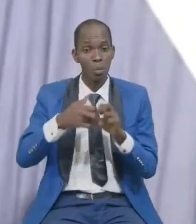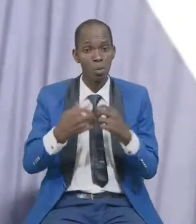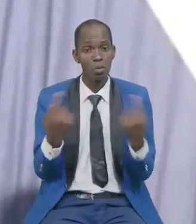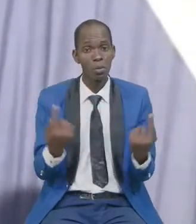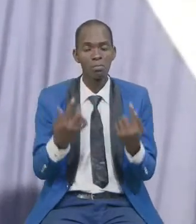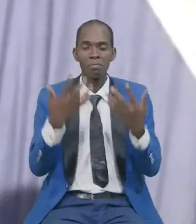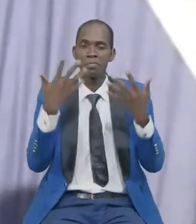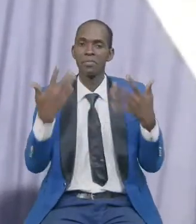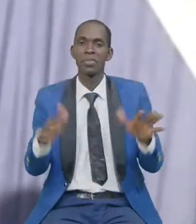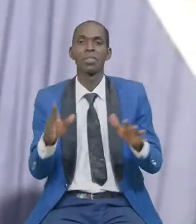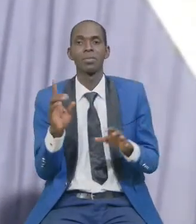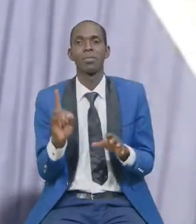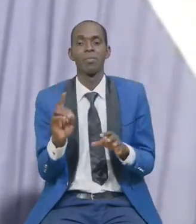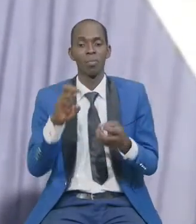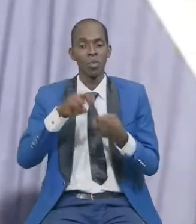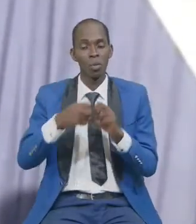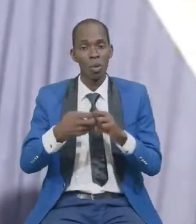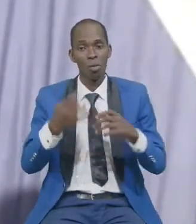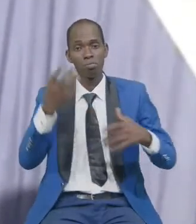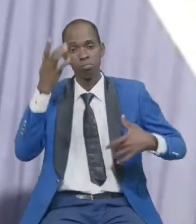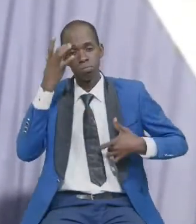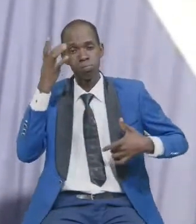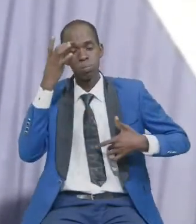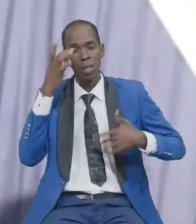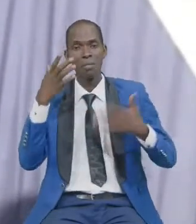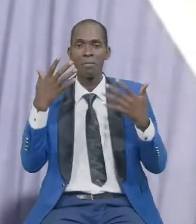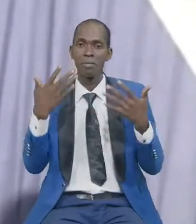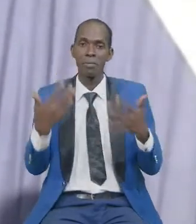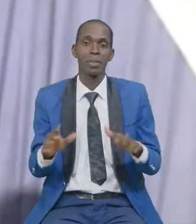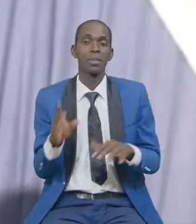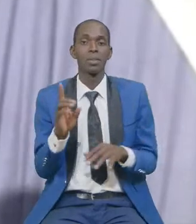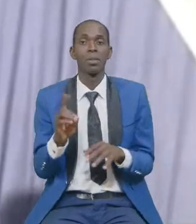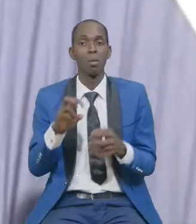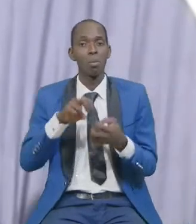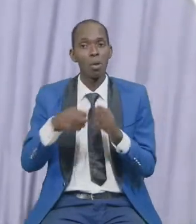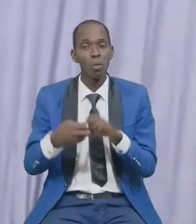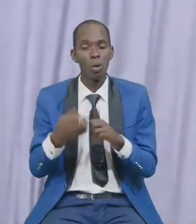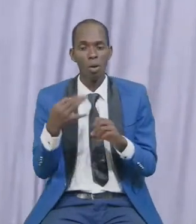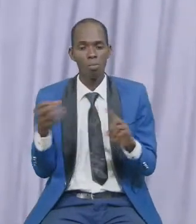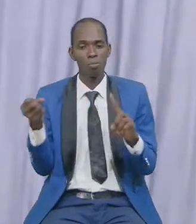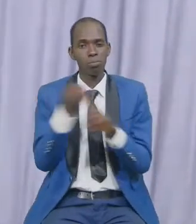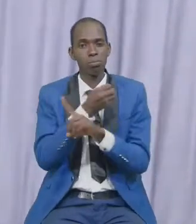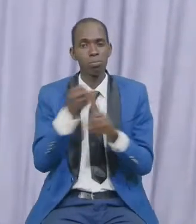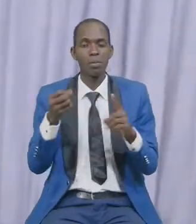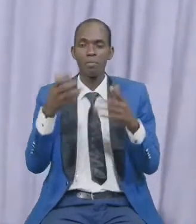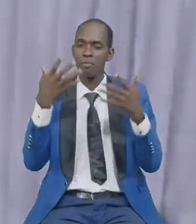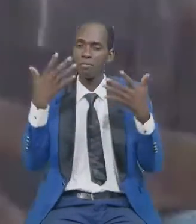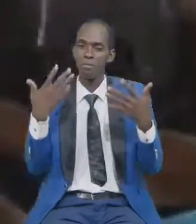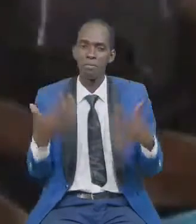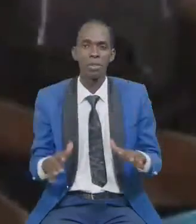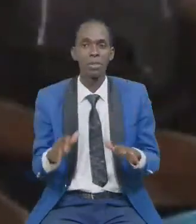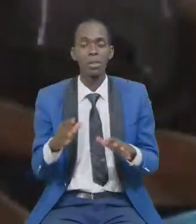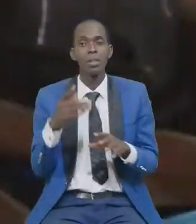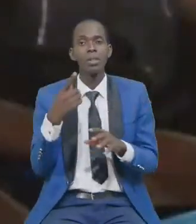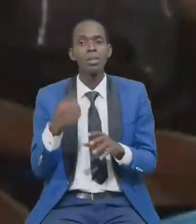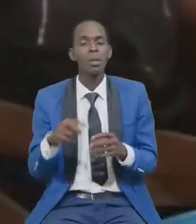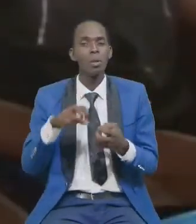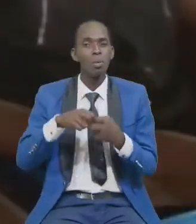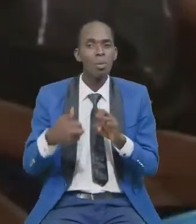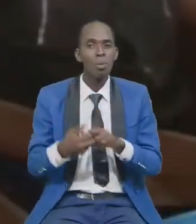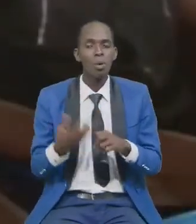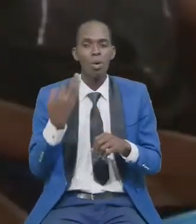finished. Problem of sickness, finished. Problem of attacks, finished. Problem of